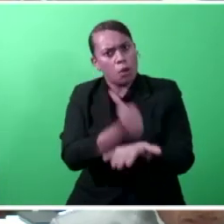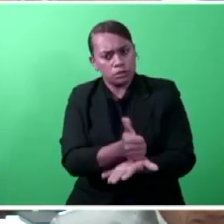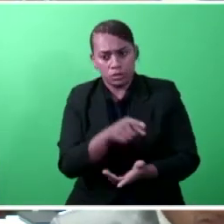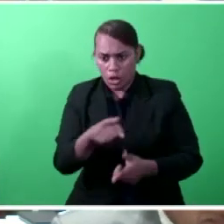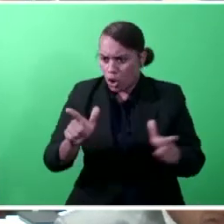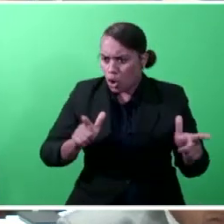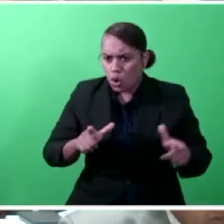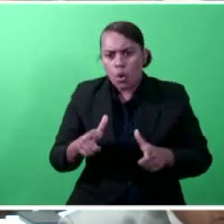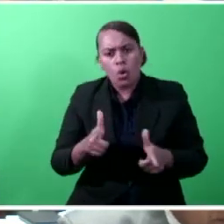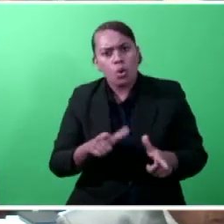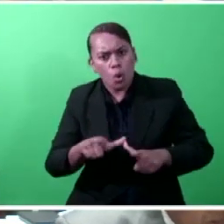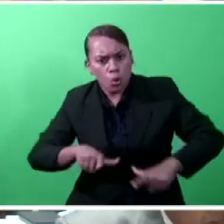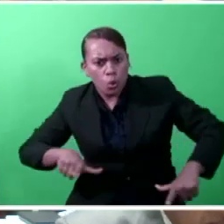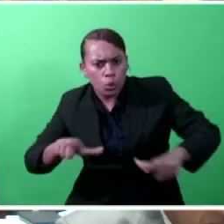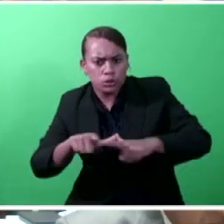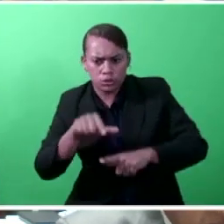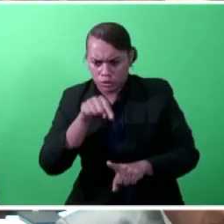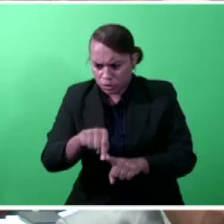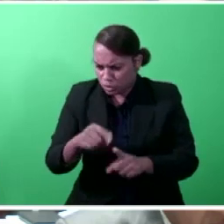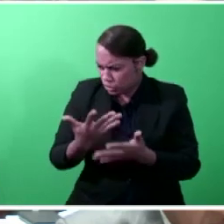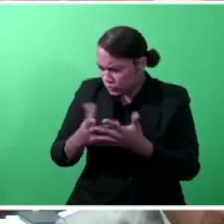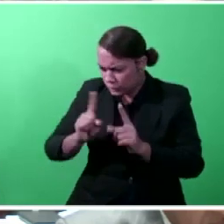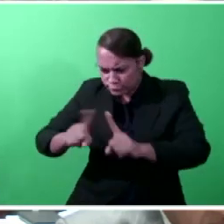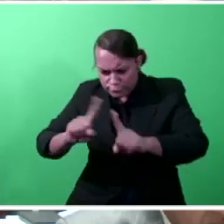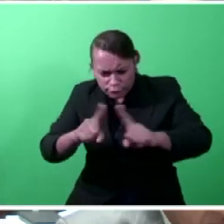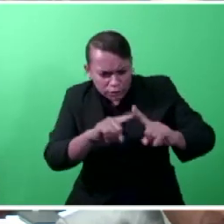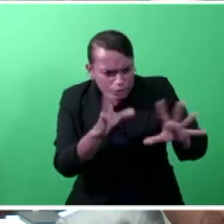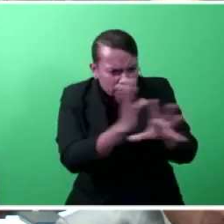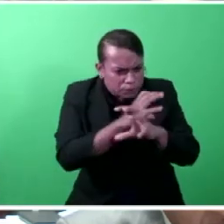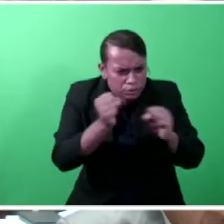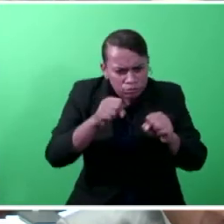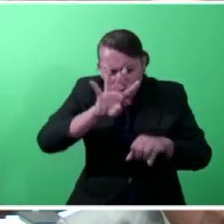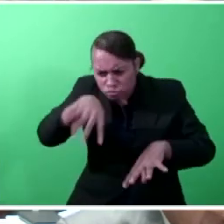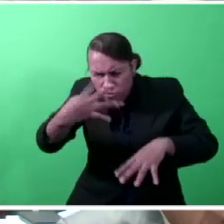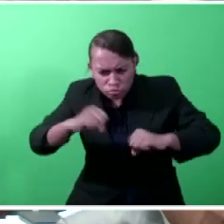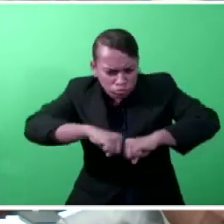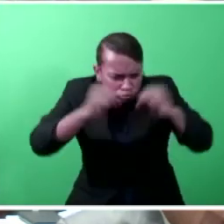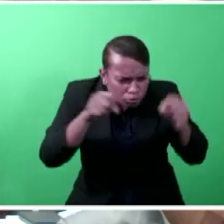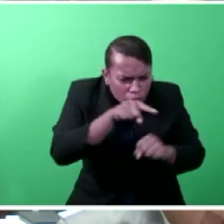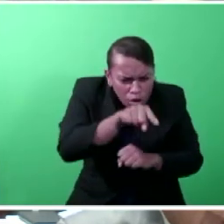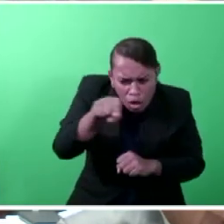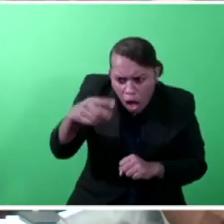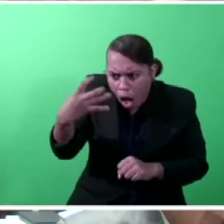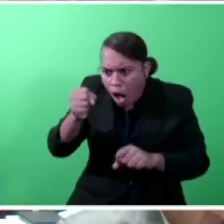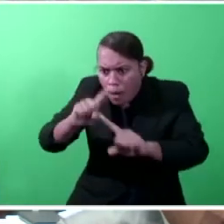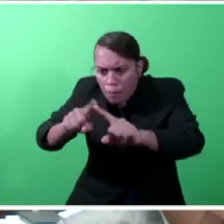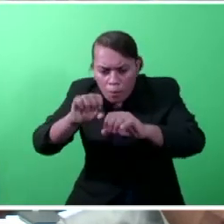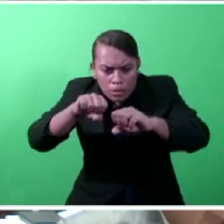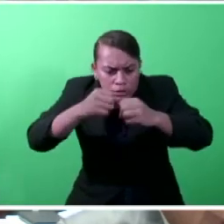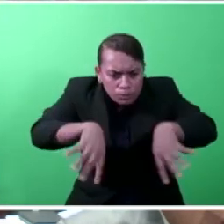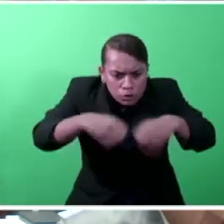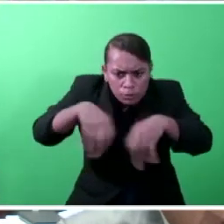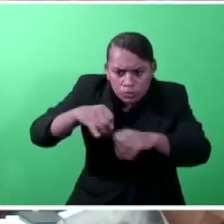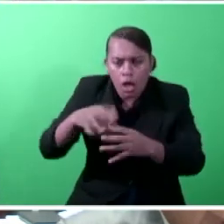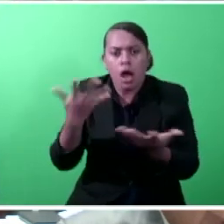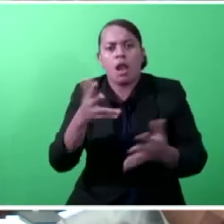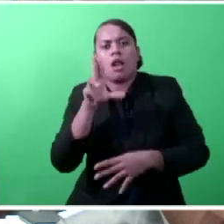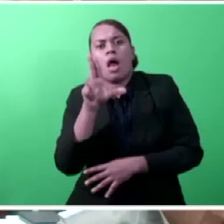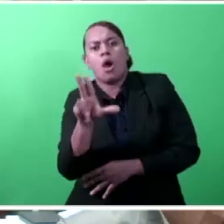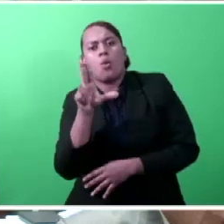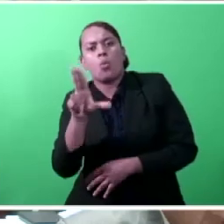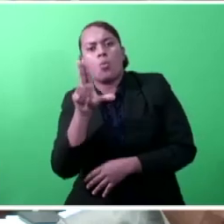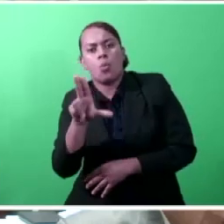involved in the deployment of the initial damage assessment and the detailed damage assessment teams for the Lao group. A total of more